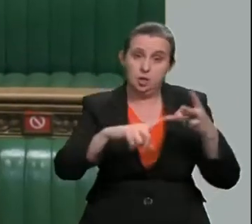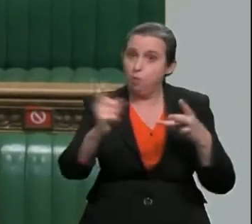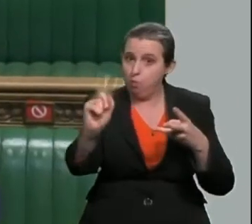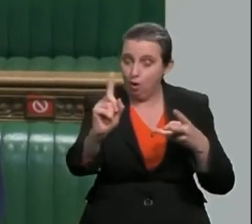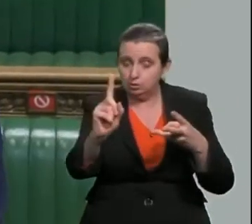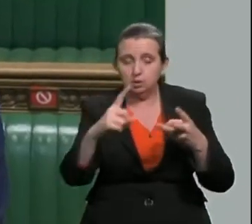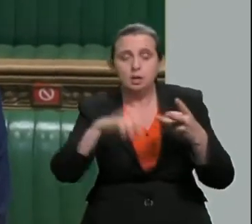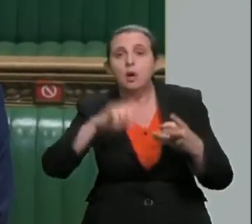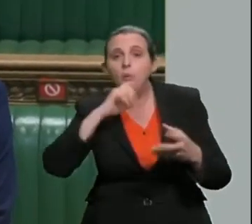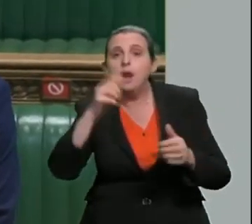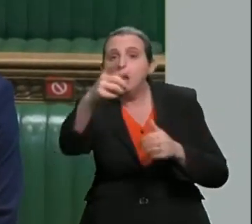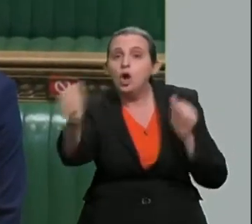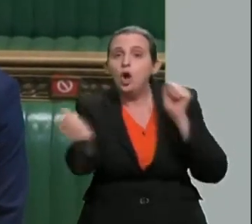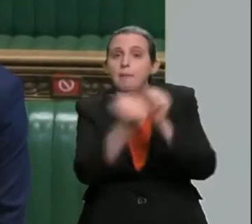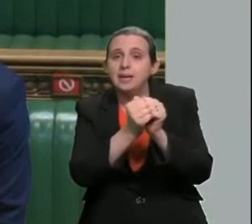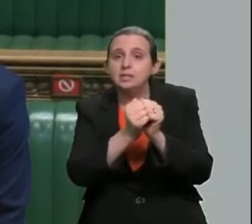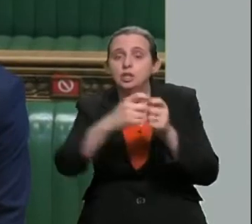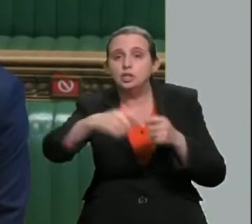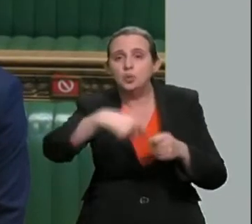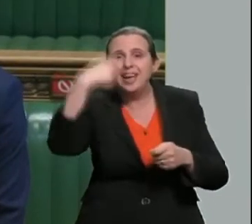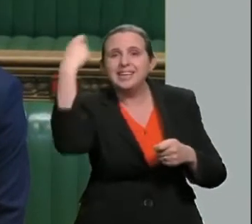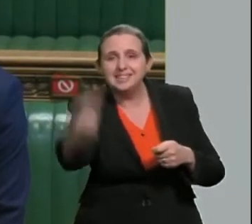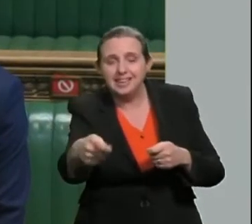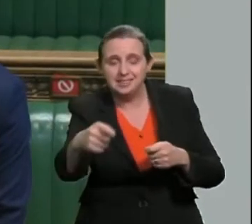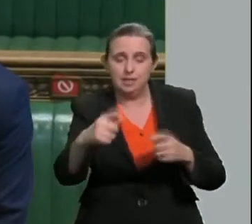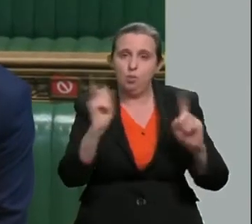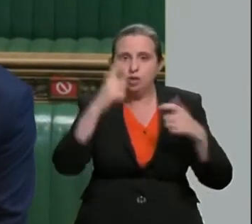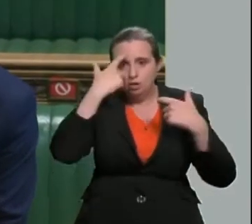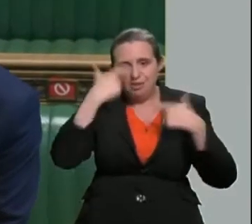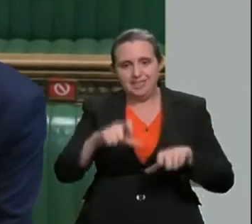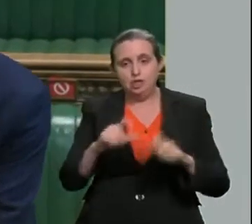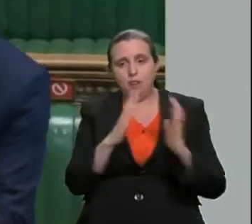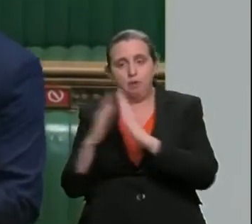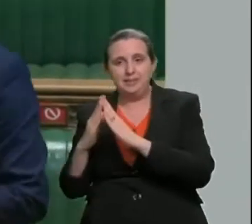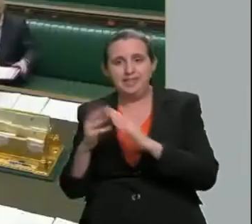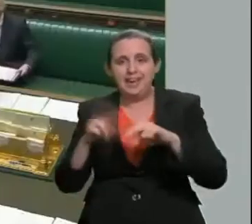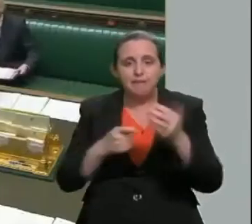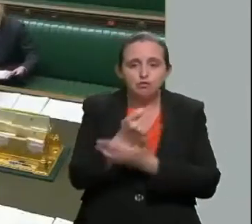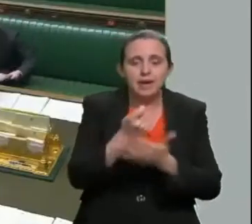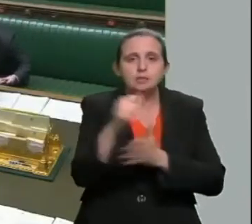to extending the evictions ban on residential properties beyond February the 21st?